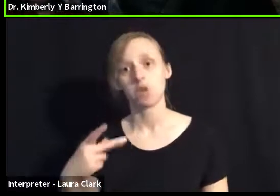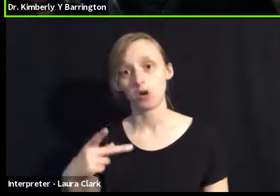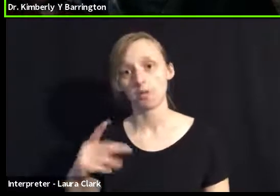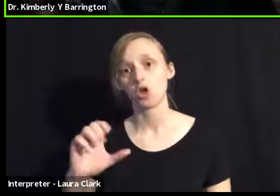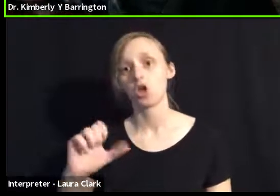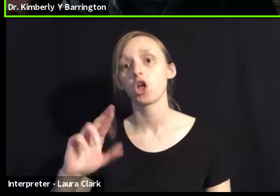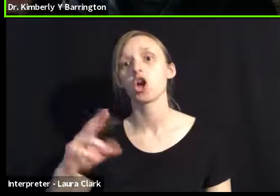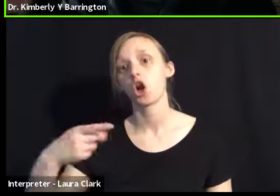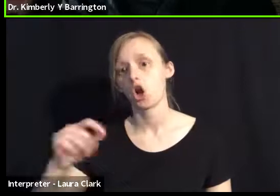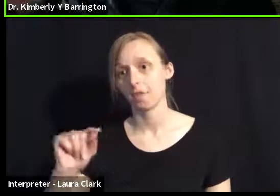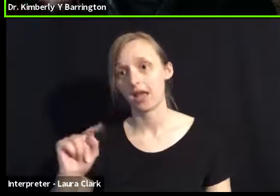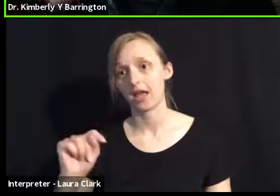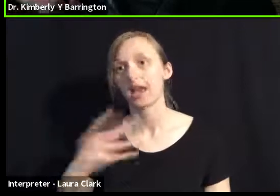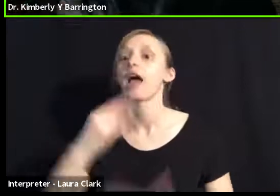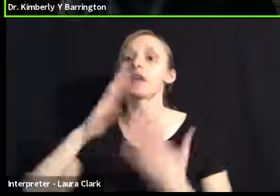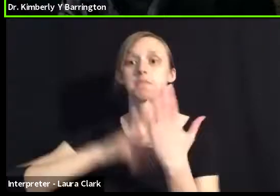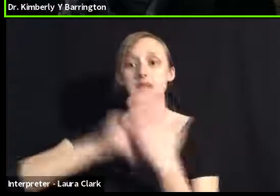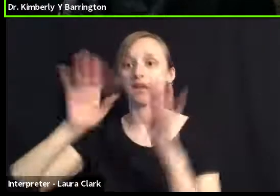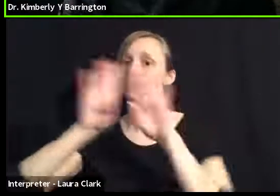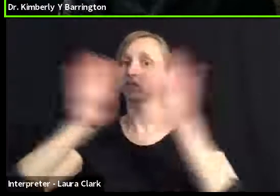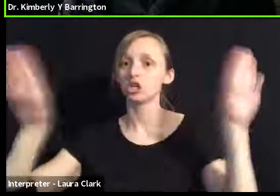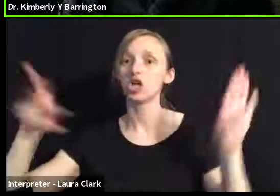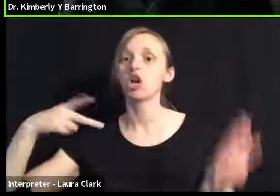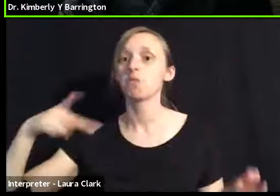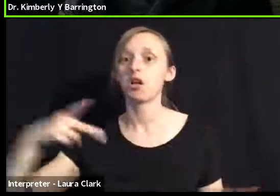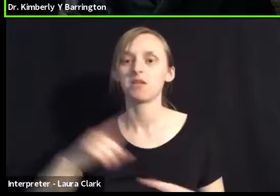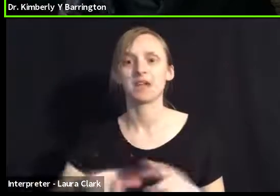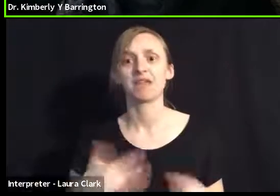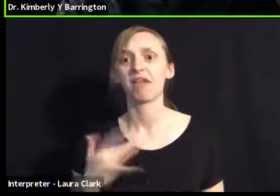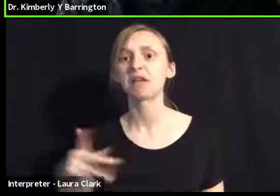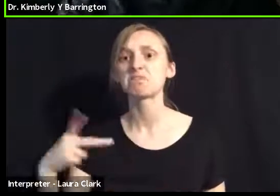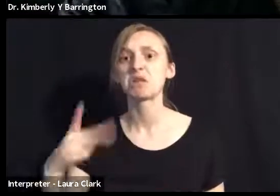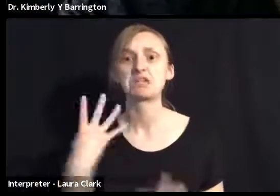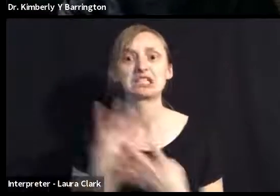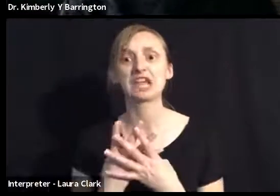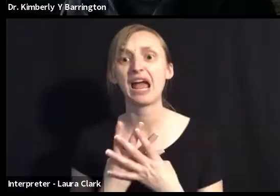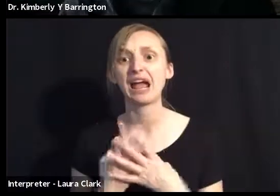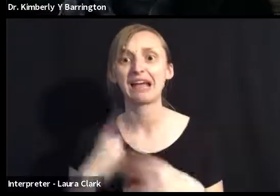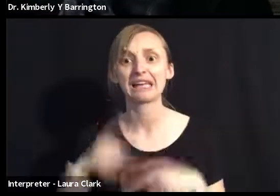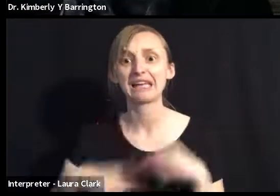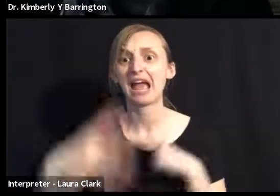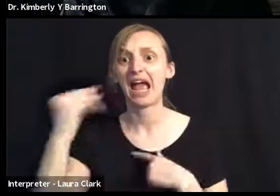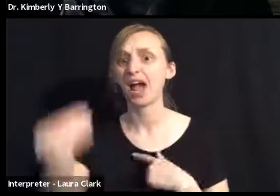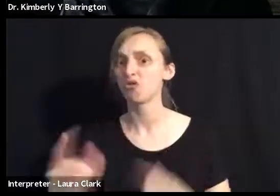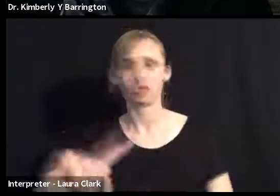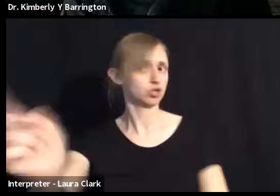walls, you know, purple, I was like, I'm in a purple jail. No. And I was like,